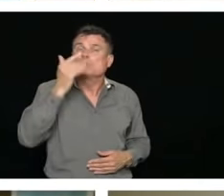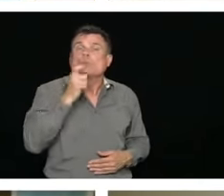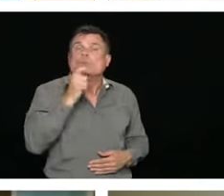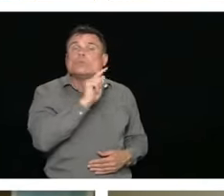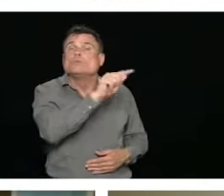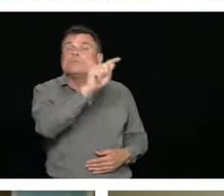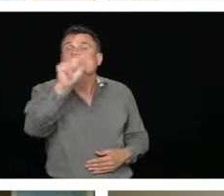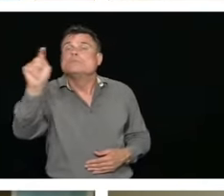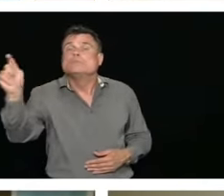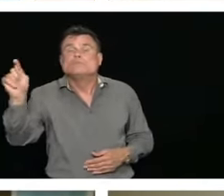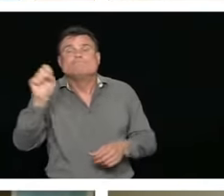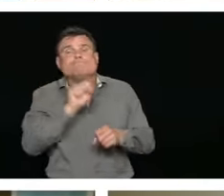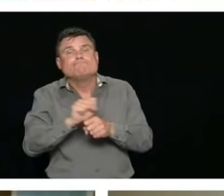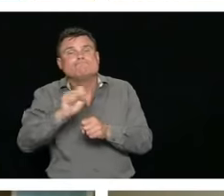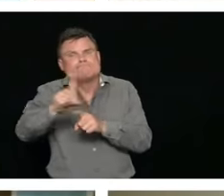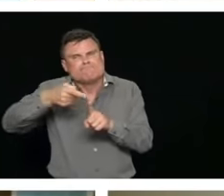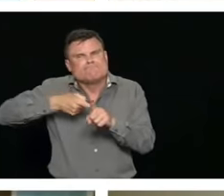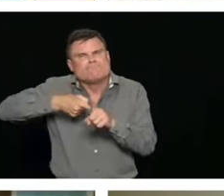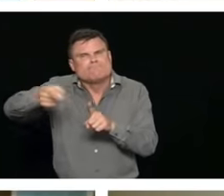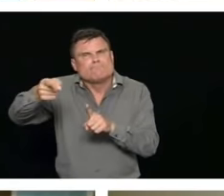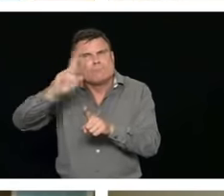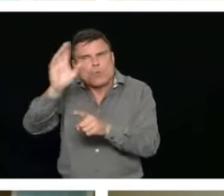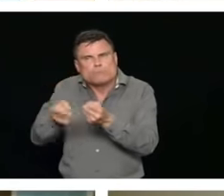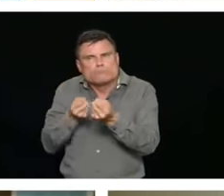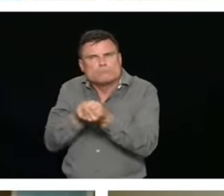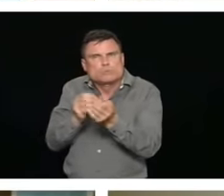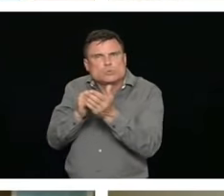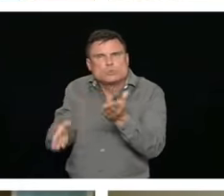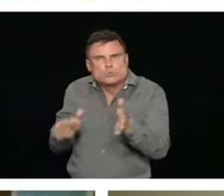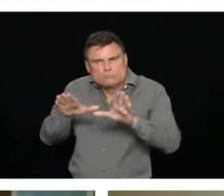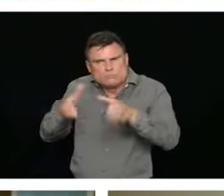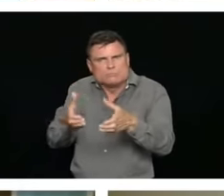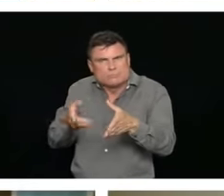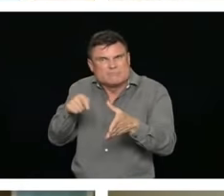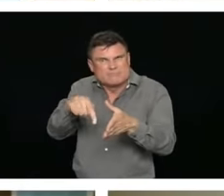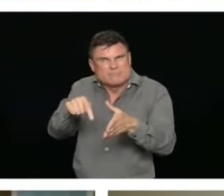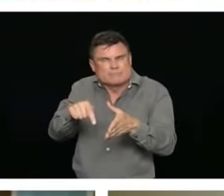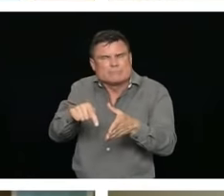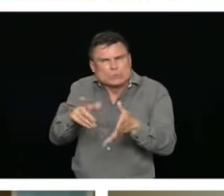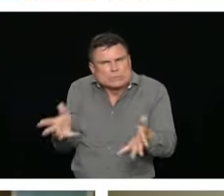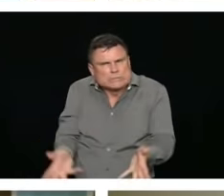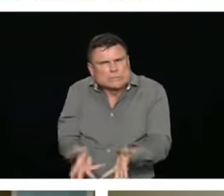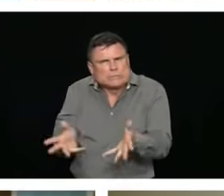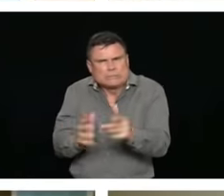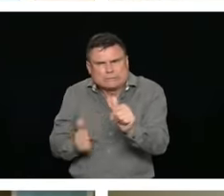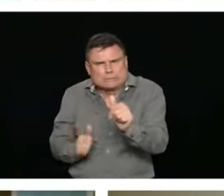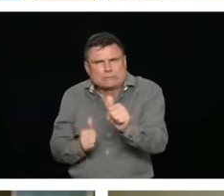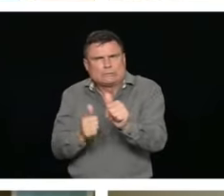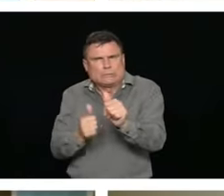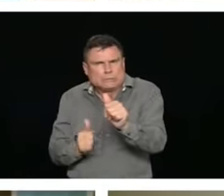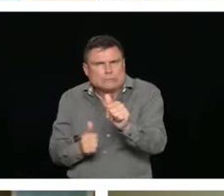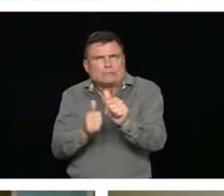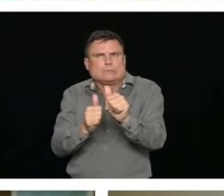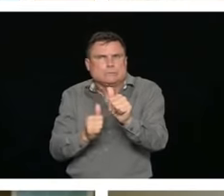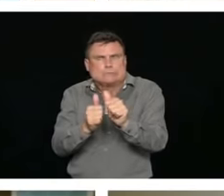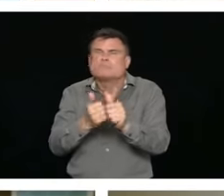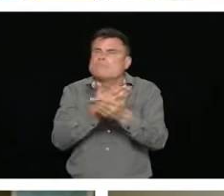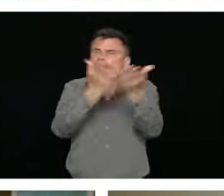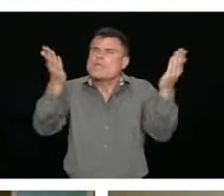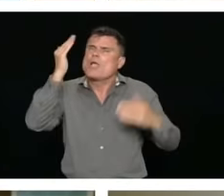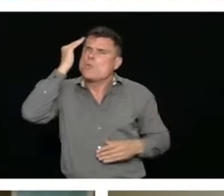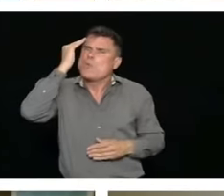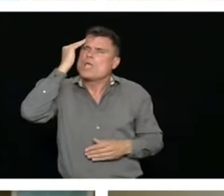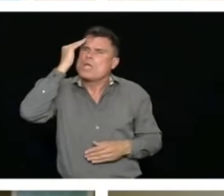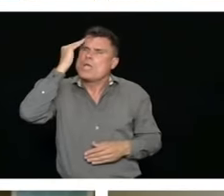back to something that looks a lot more normal. You know, going over some of the competencies that is part of kids progressing through their learning